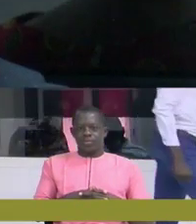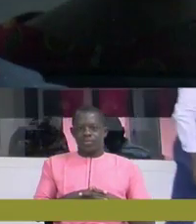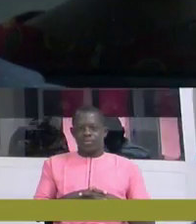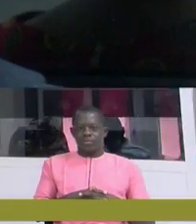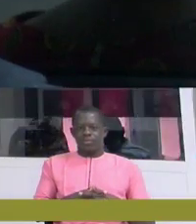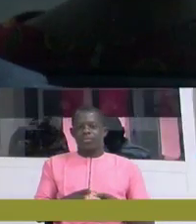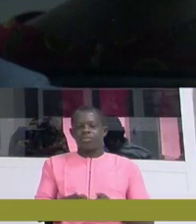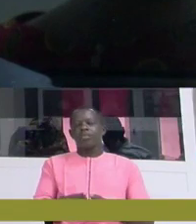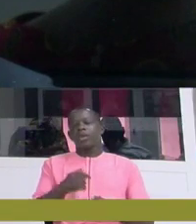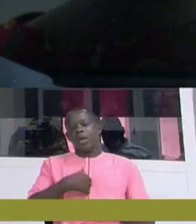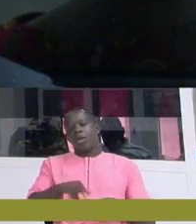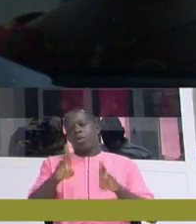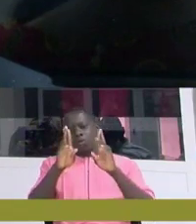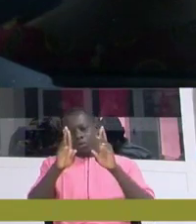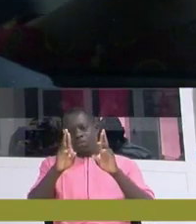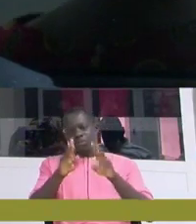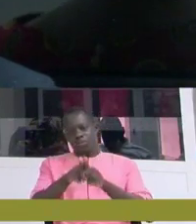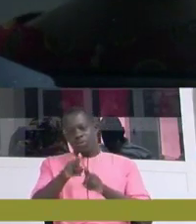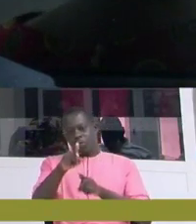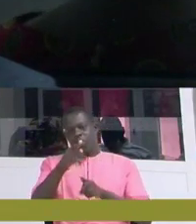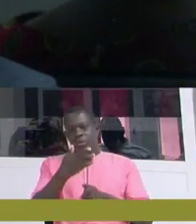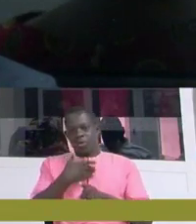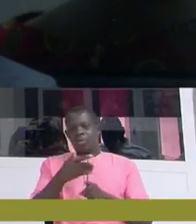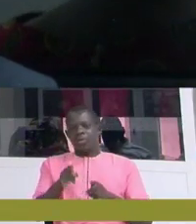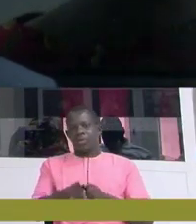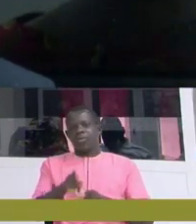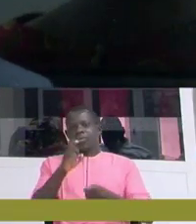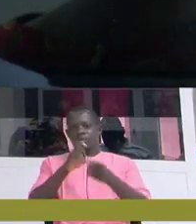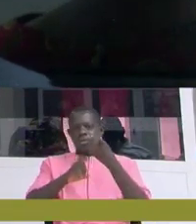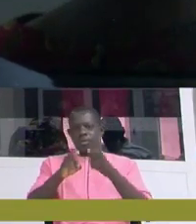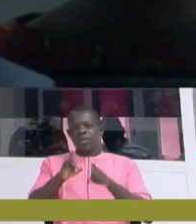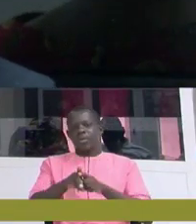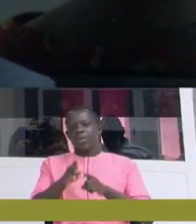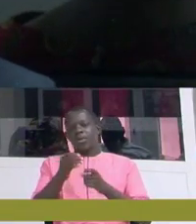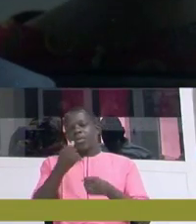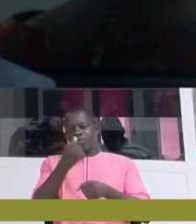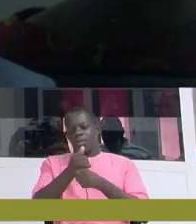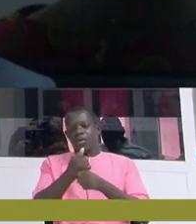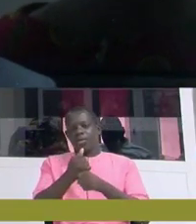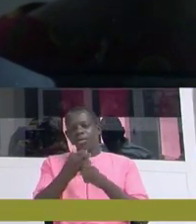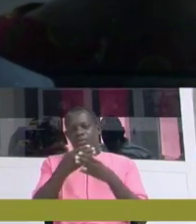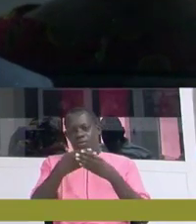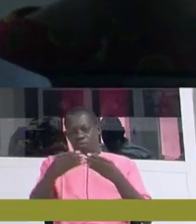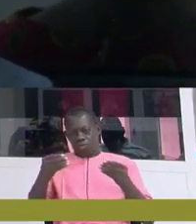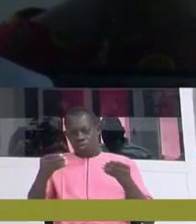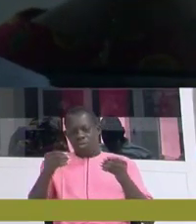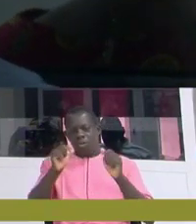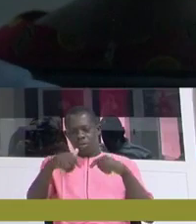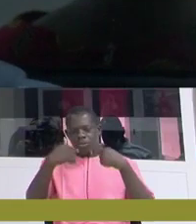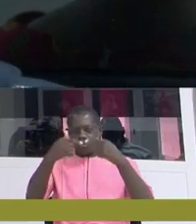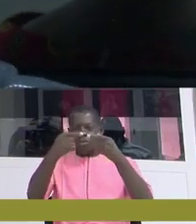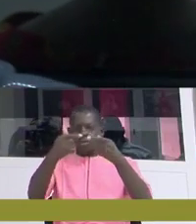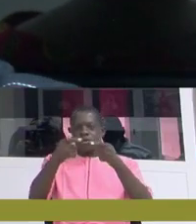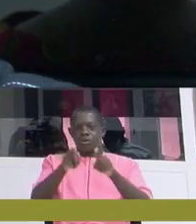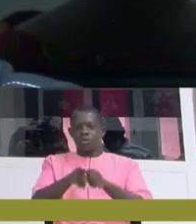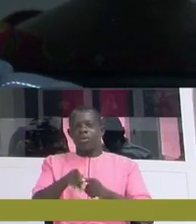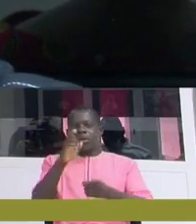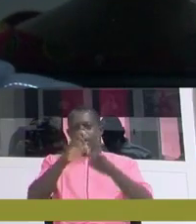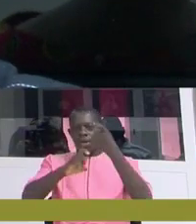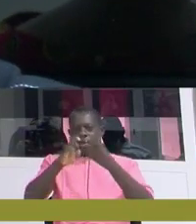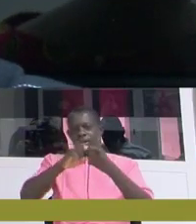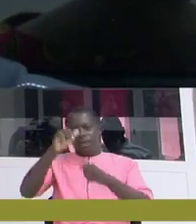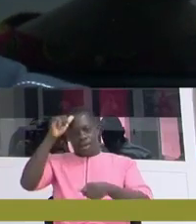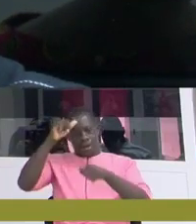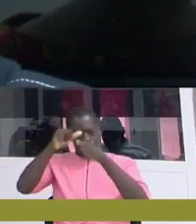I hope that you have recuperated and that you are able to proceed. Namera bitum hakilo muruta